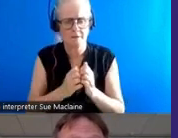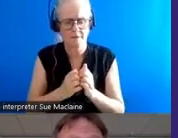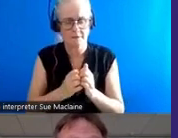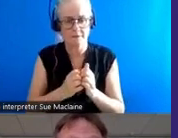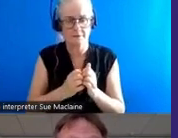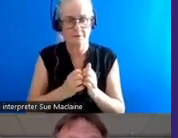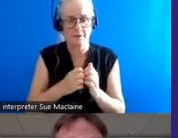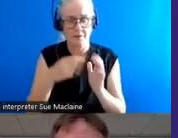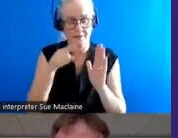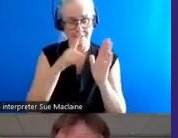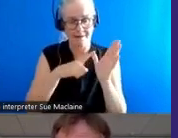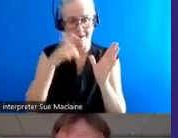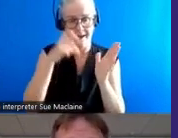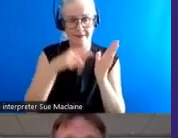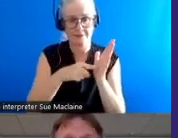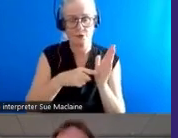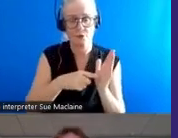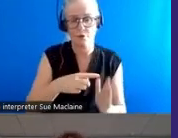1998,